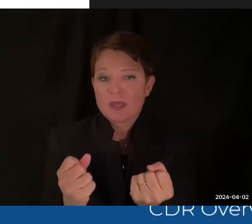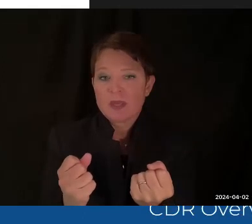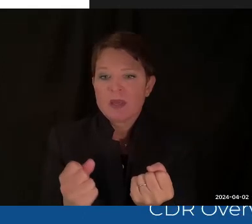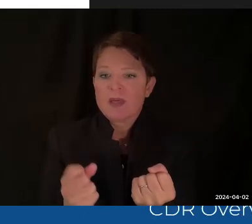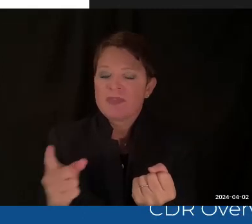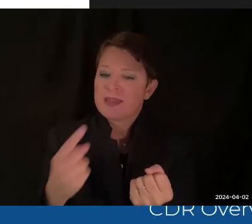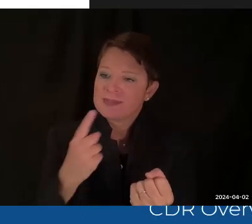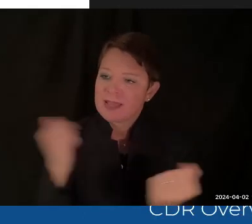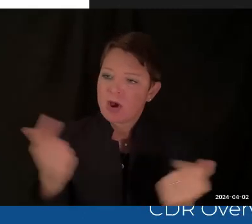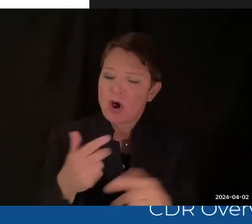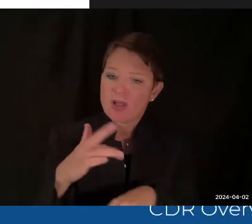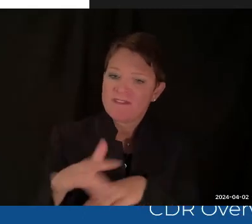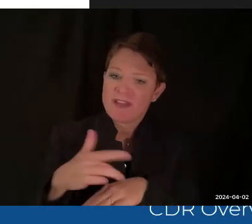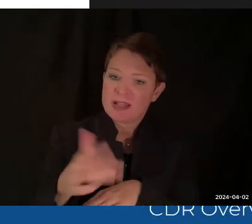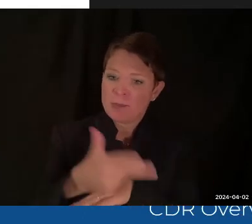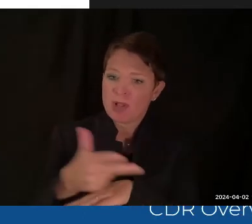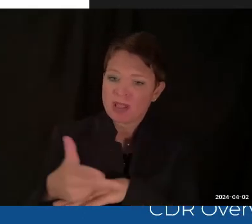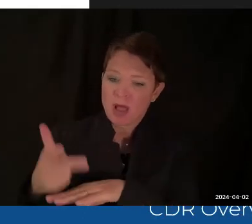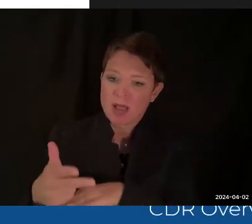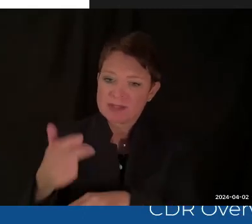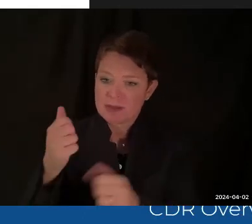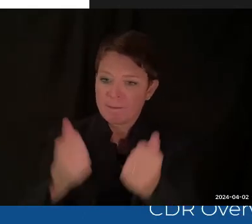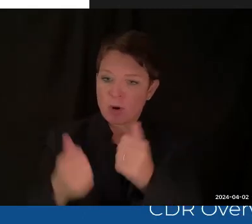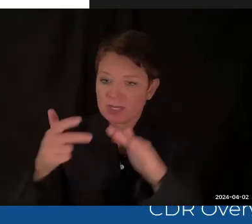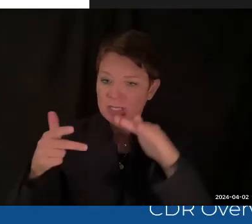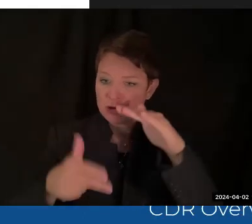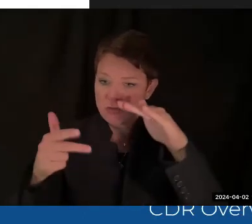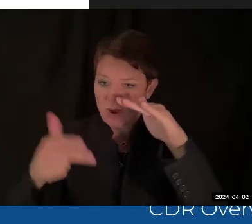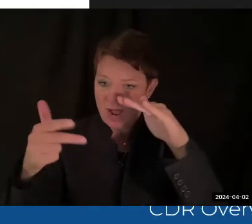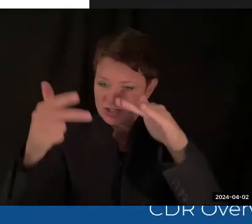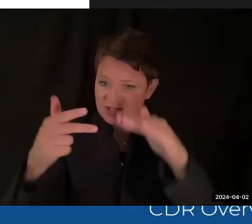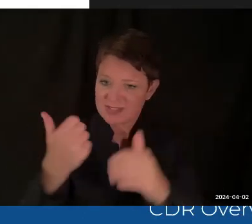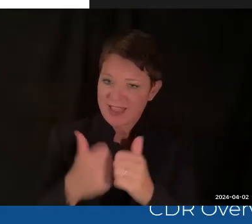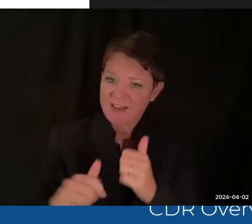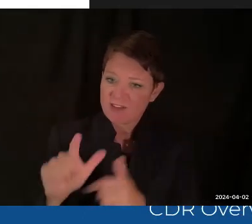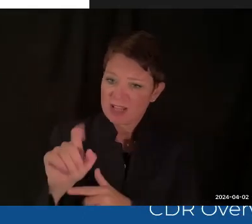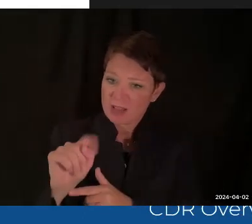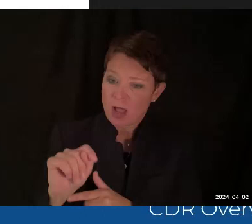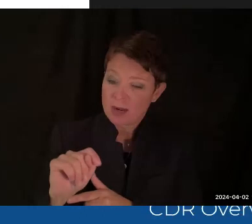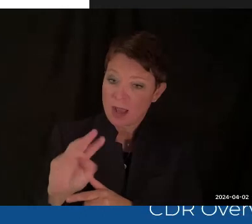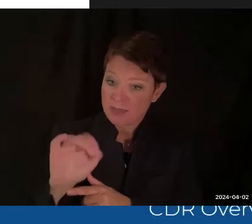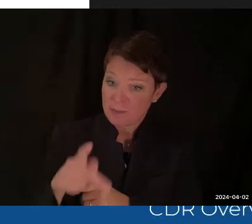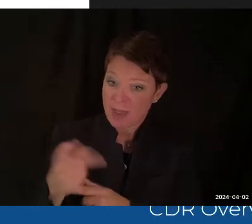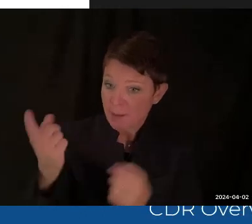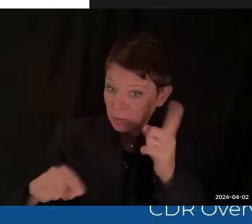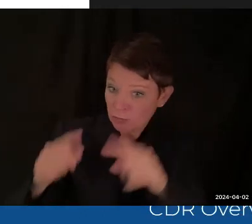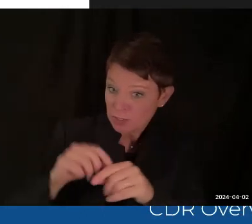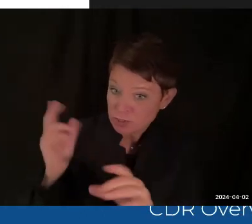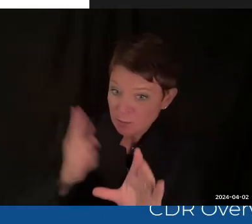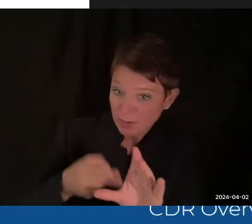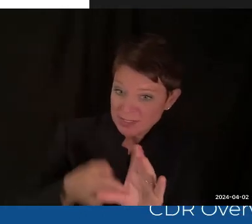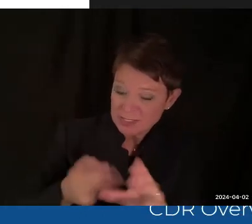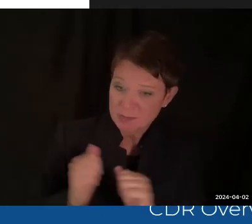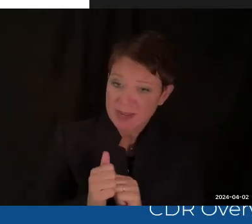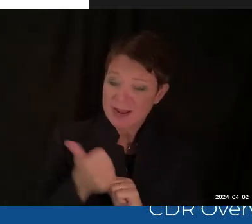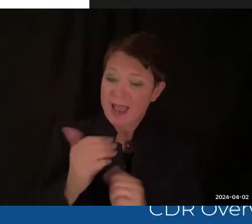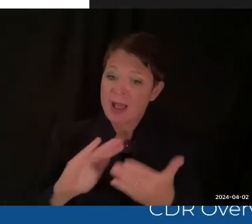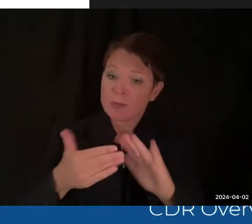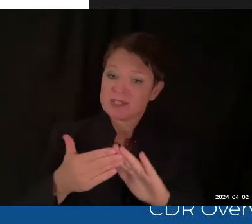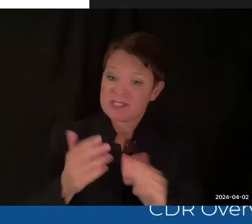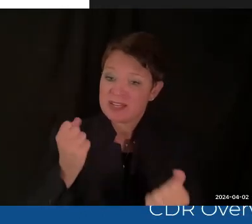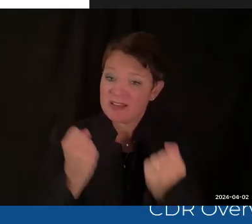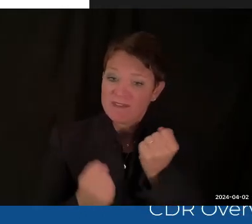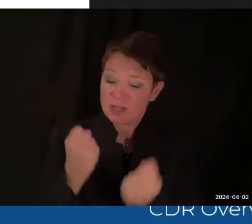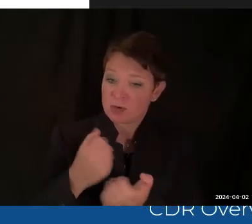use of all available lots and parking garages. Has every lot on the map agreed to participate in this? How will municipal vehicle parking